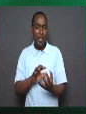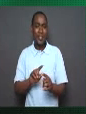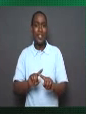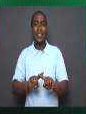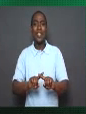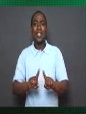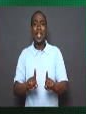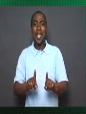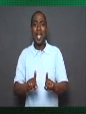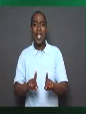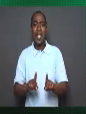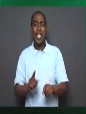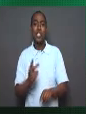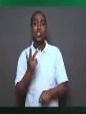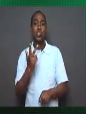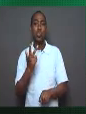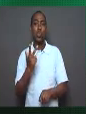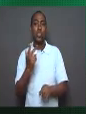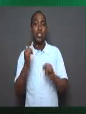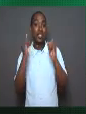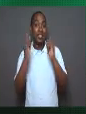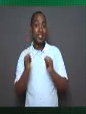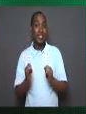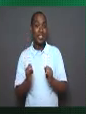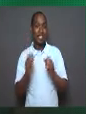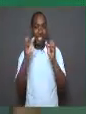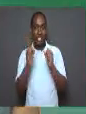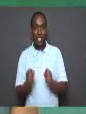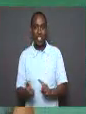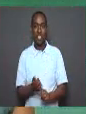different three-dimensional structures.